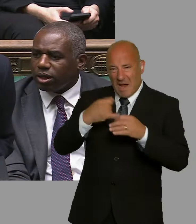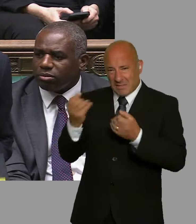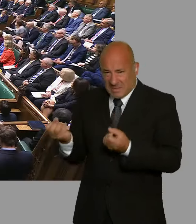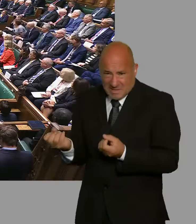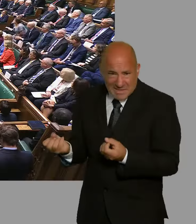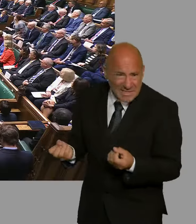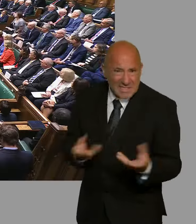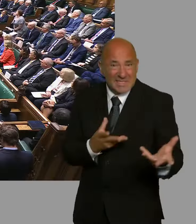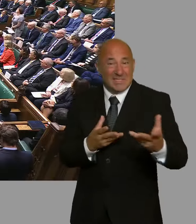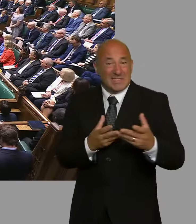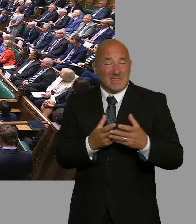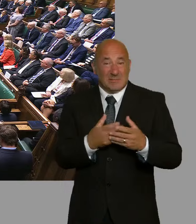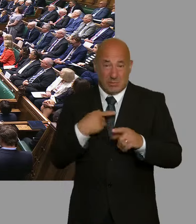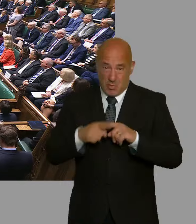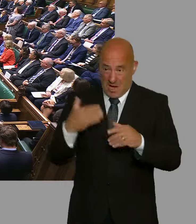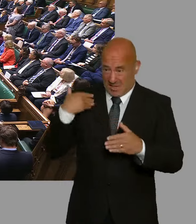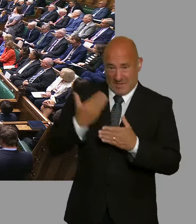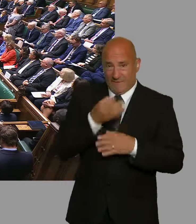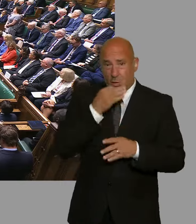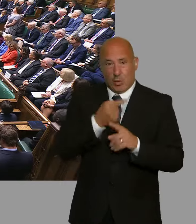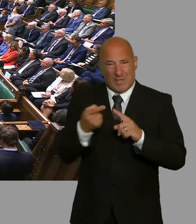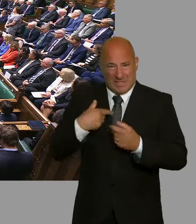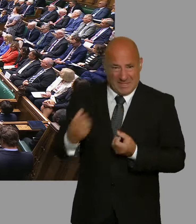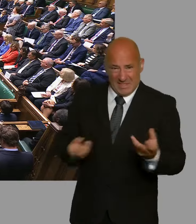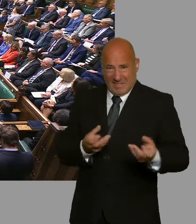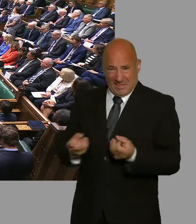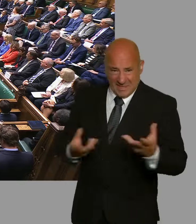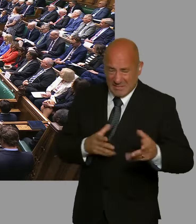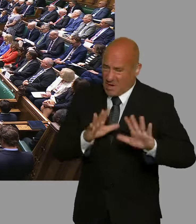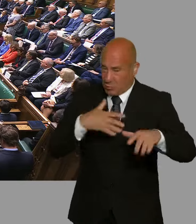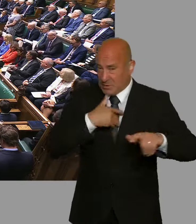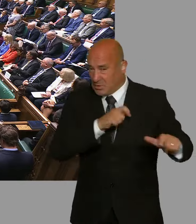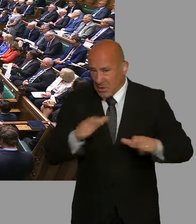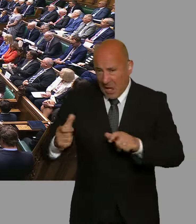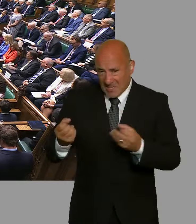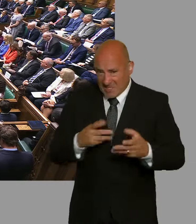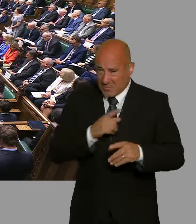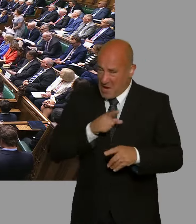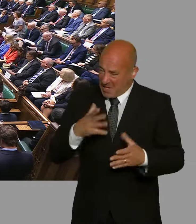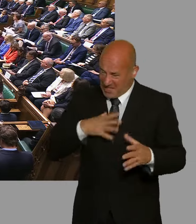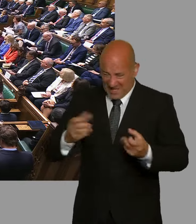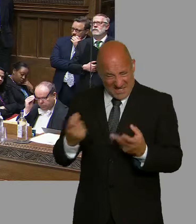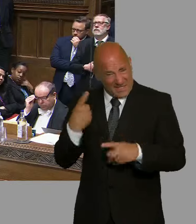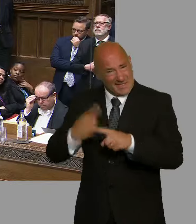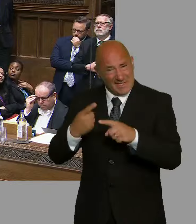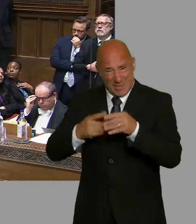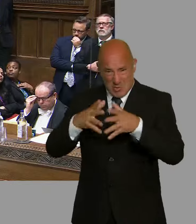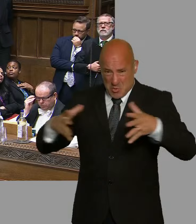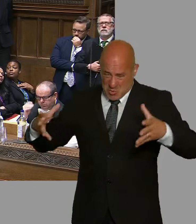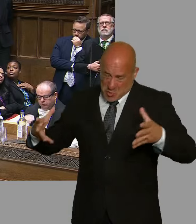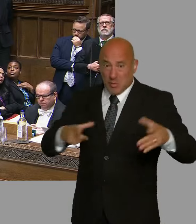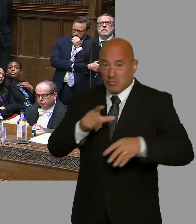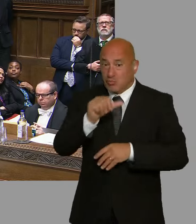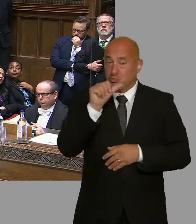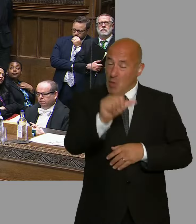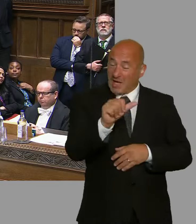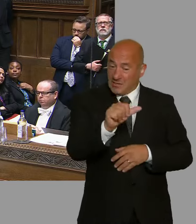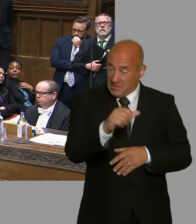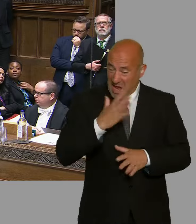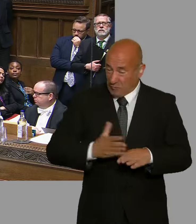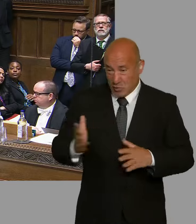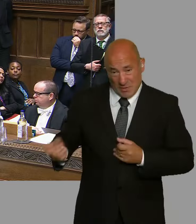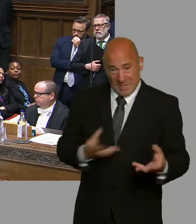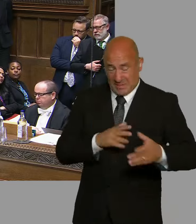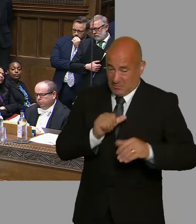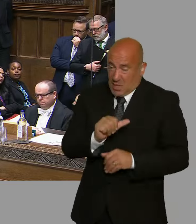that. Ruth Jones. Thank you, Mr. Speaker. It's been over 2 decades since the Labour government banned the cruel practice of fur farming. But the